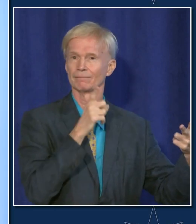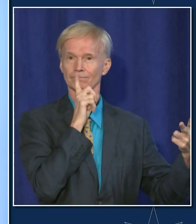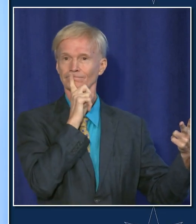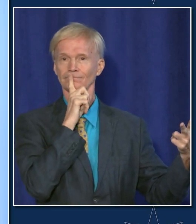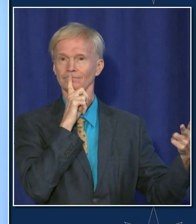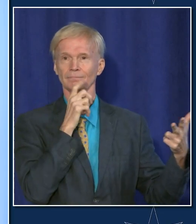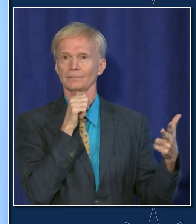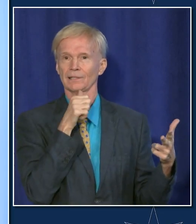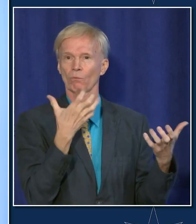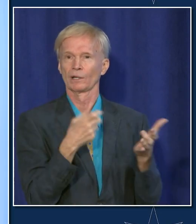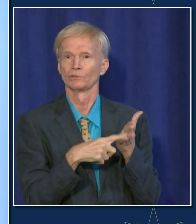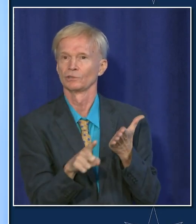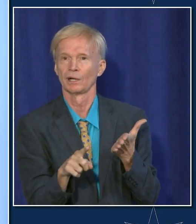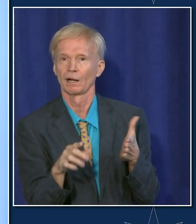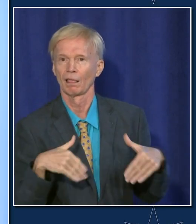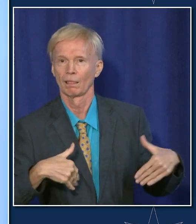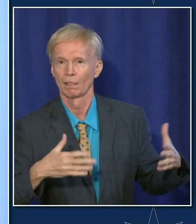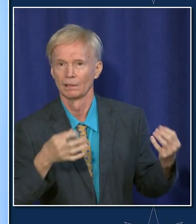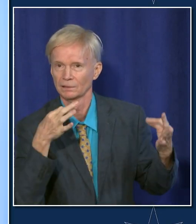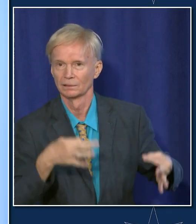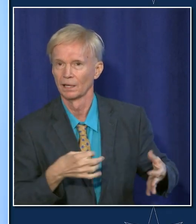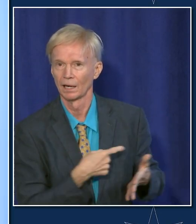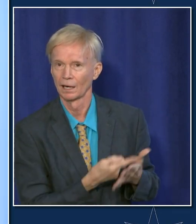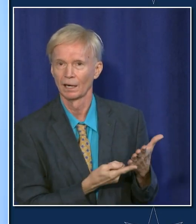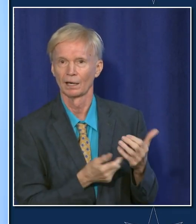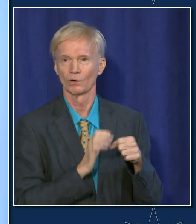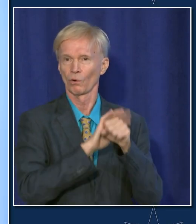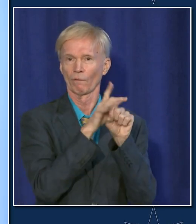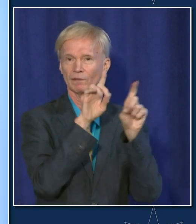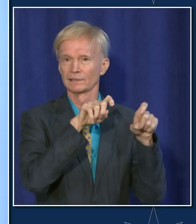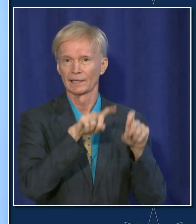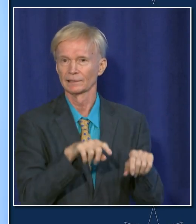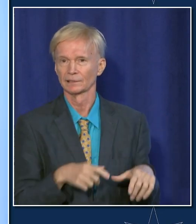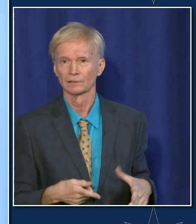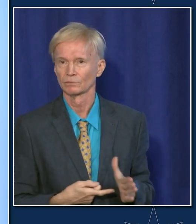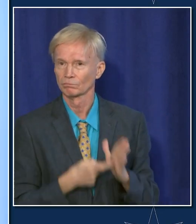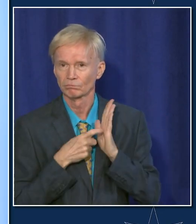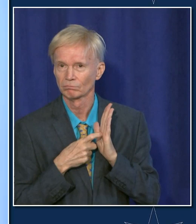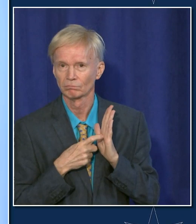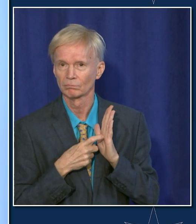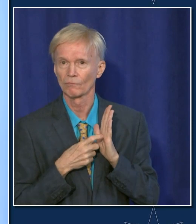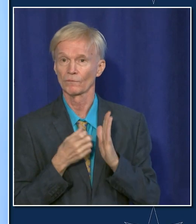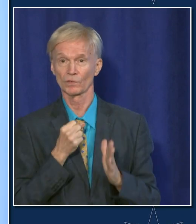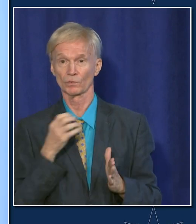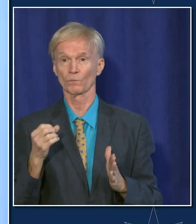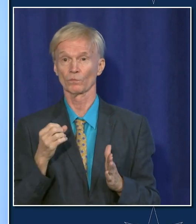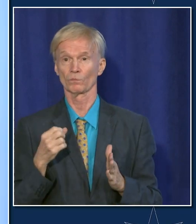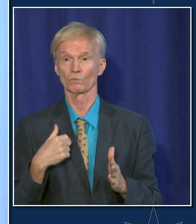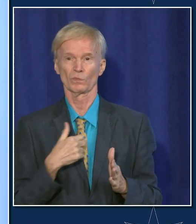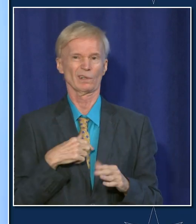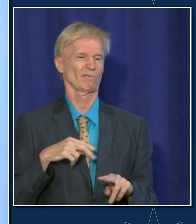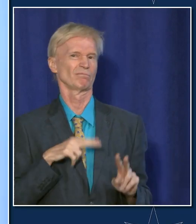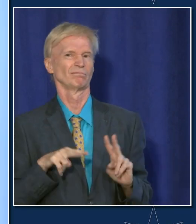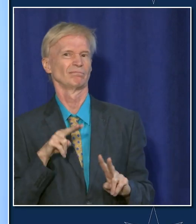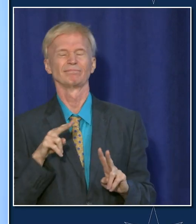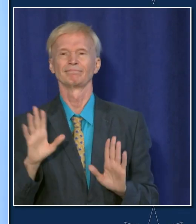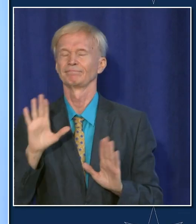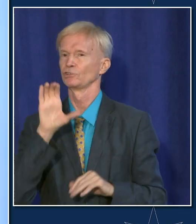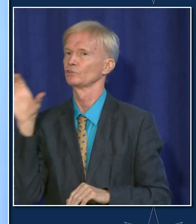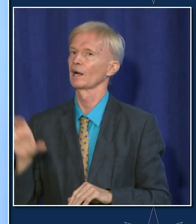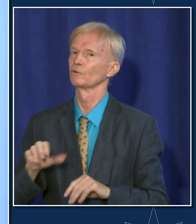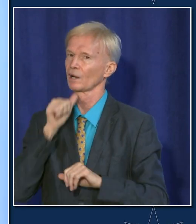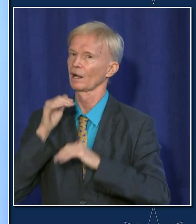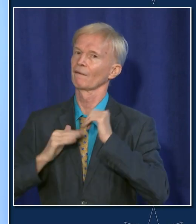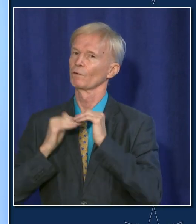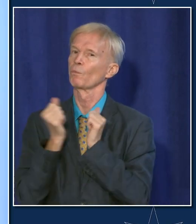checking of vaccination or COVID testing, and that was not something we were comfortable doing here in Chicago.